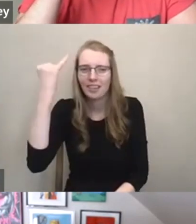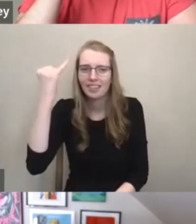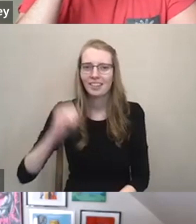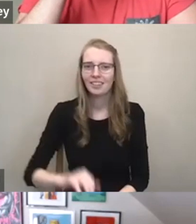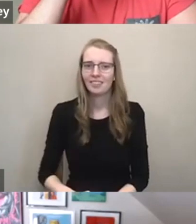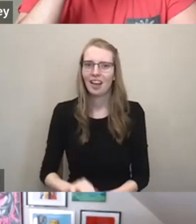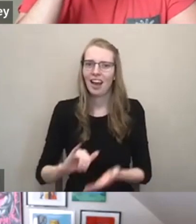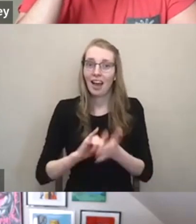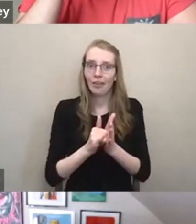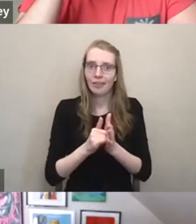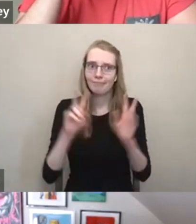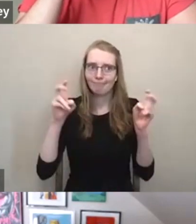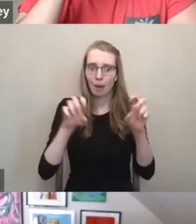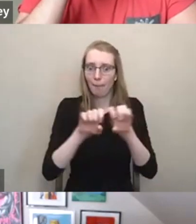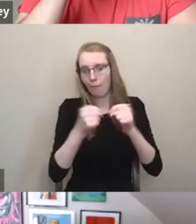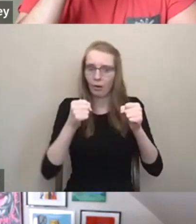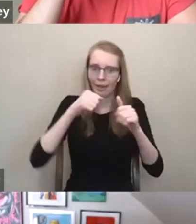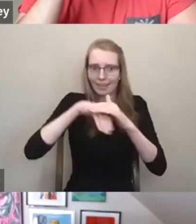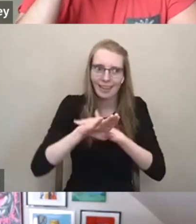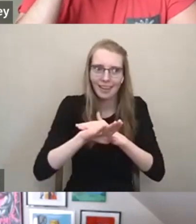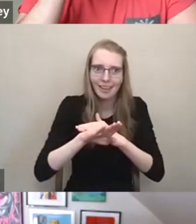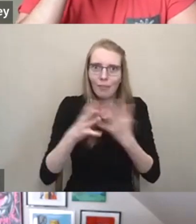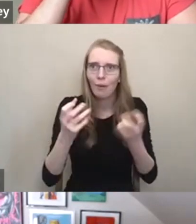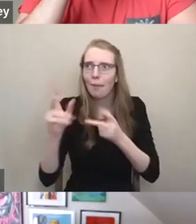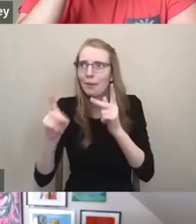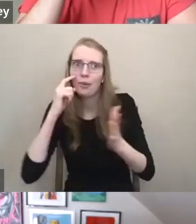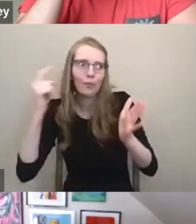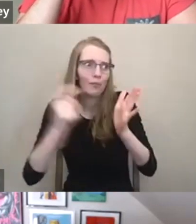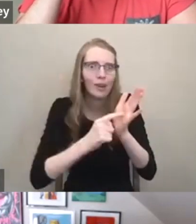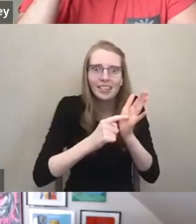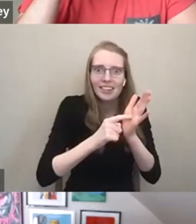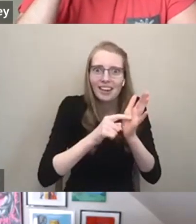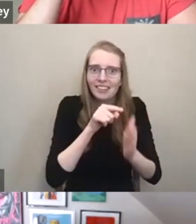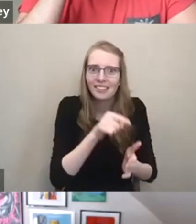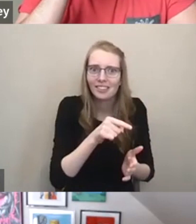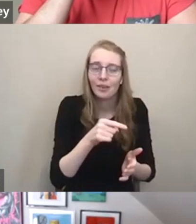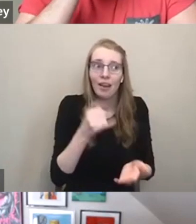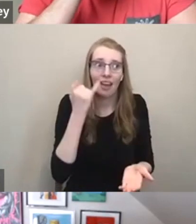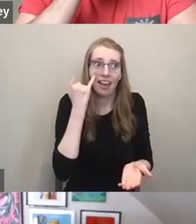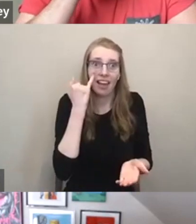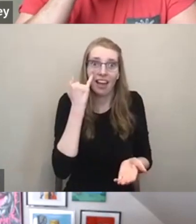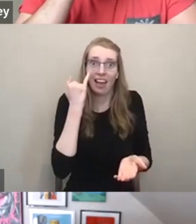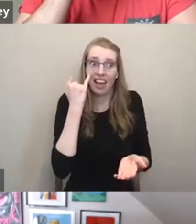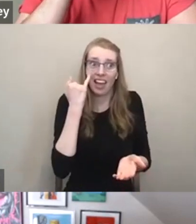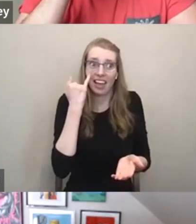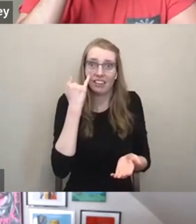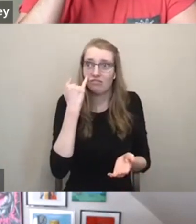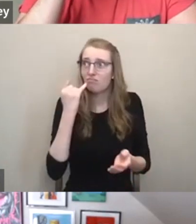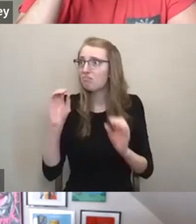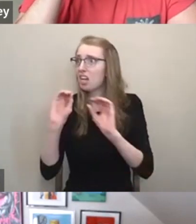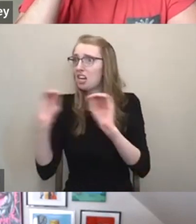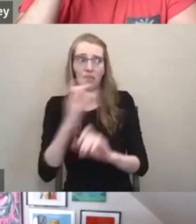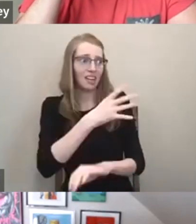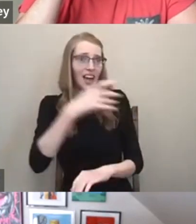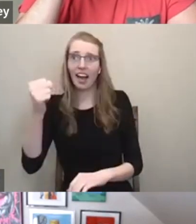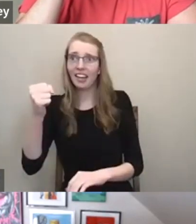you break in? How do you get seen? If somebody isn't going to give you a chance? And that's how I did it.